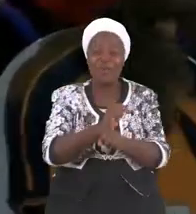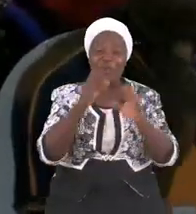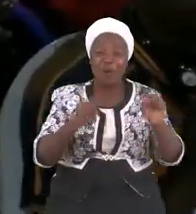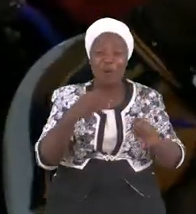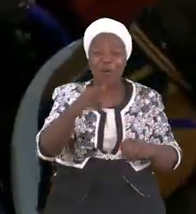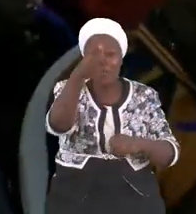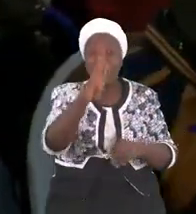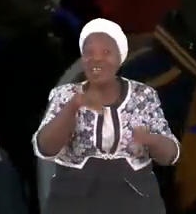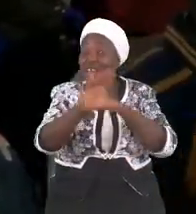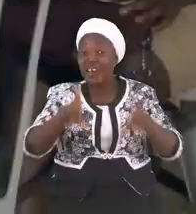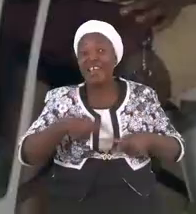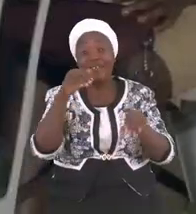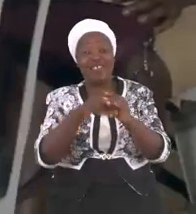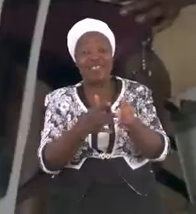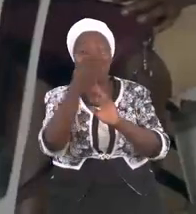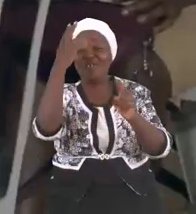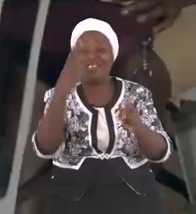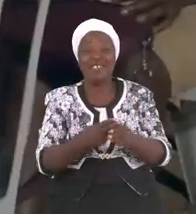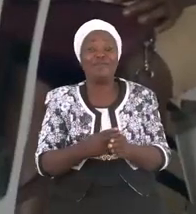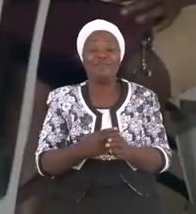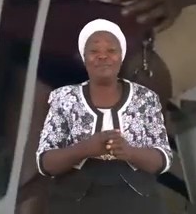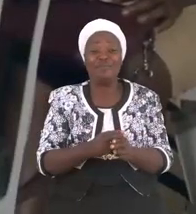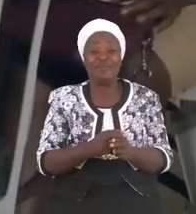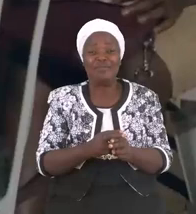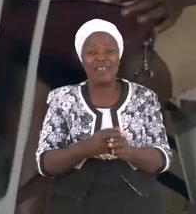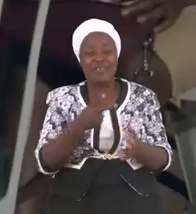life in Jesus' name. In